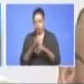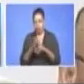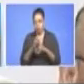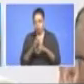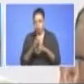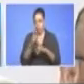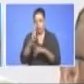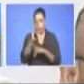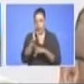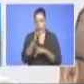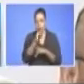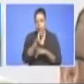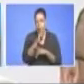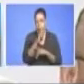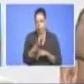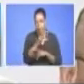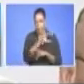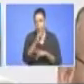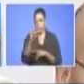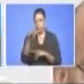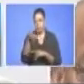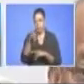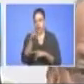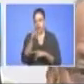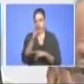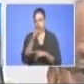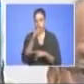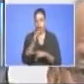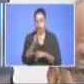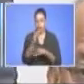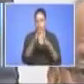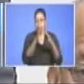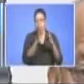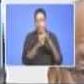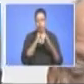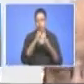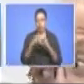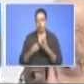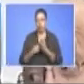Grantstown not to support in its entirety the